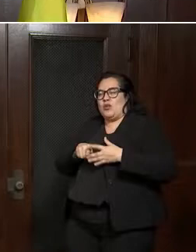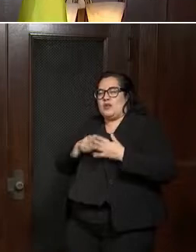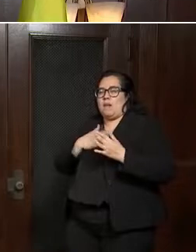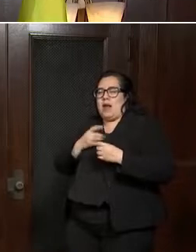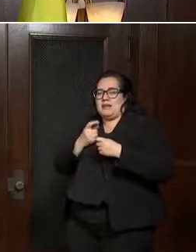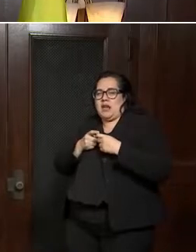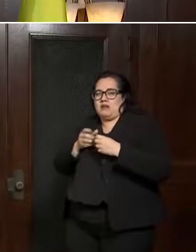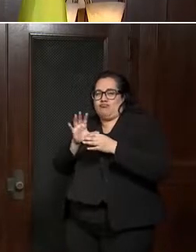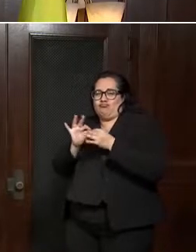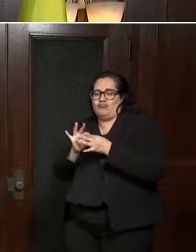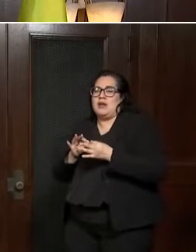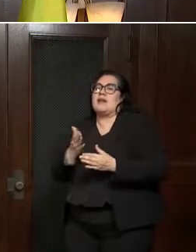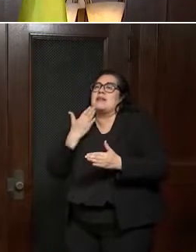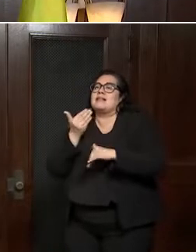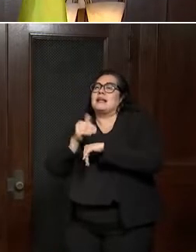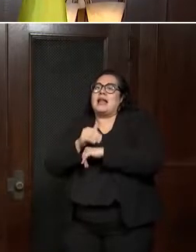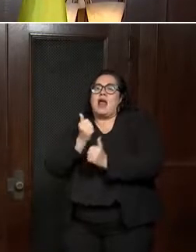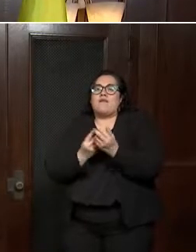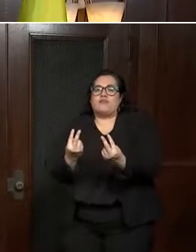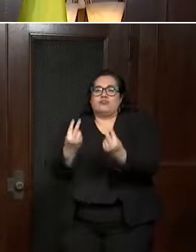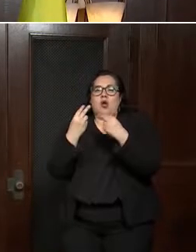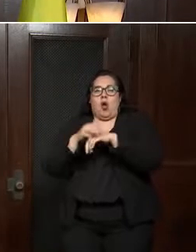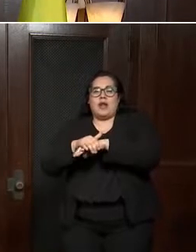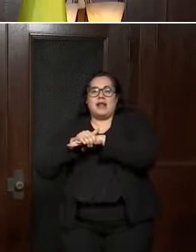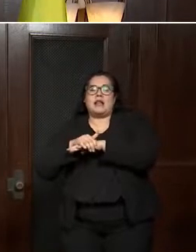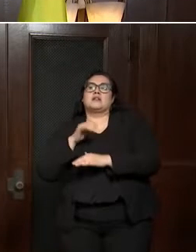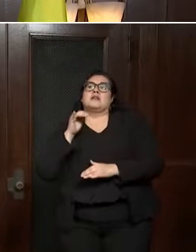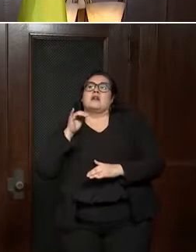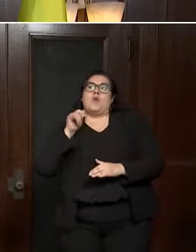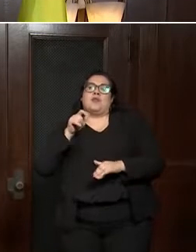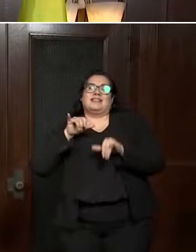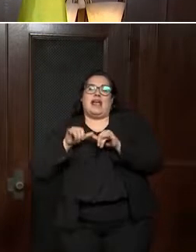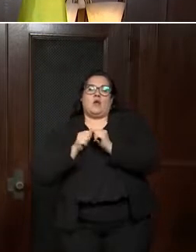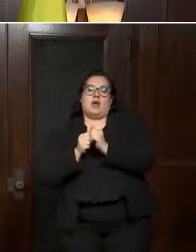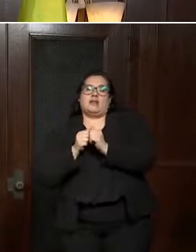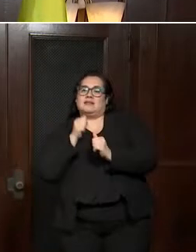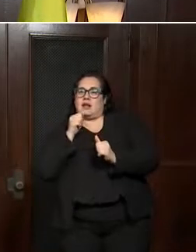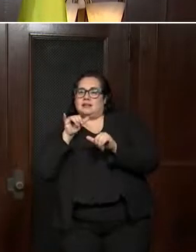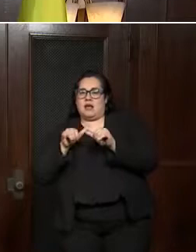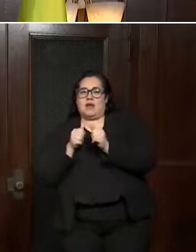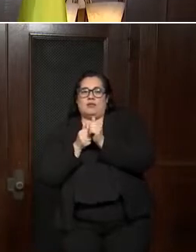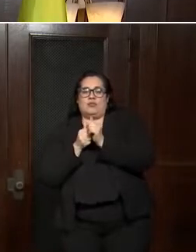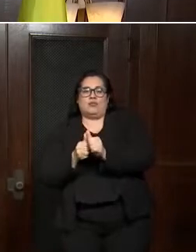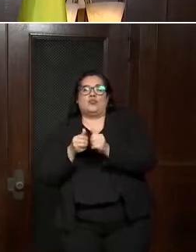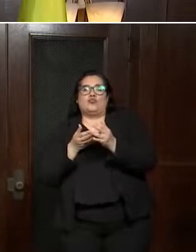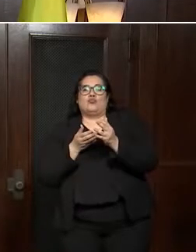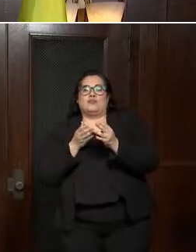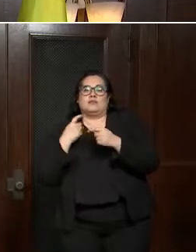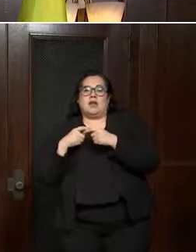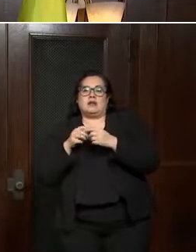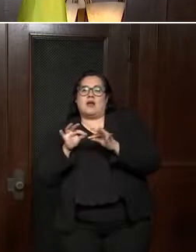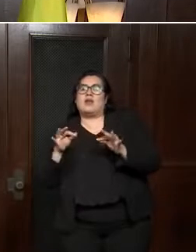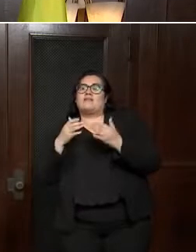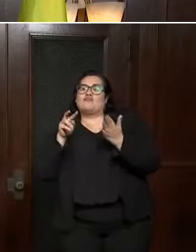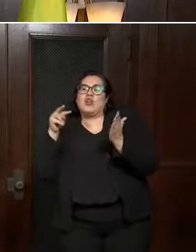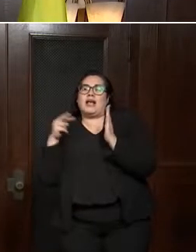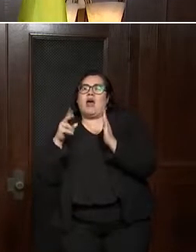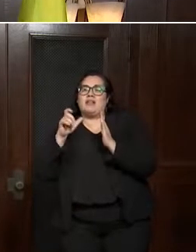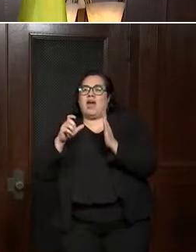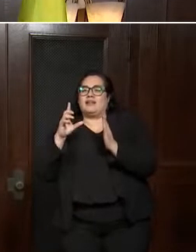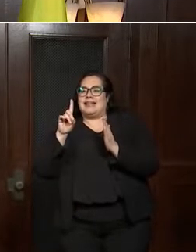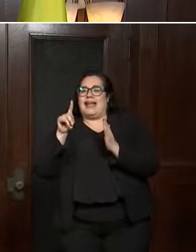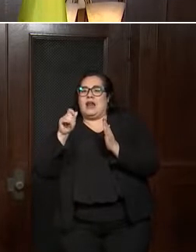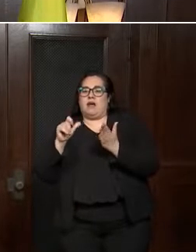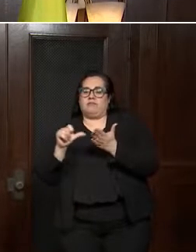remarks. Thanks again to everybody tuning in on the English side who won't stay with us during the Spanish. Check out that data deck. Thank you for all you do.